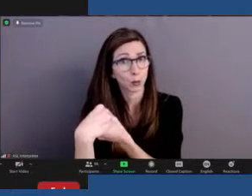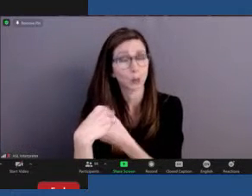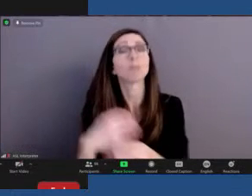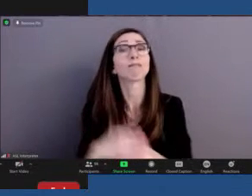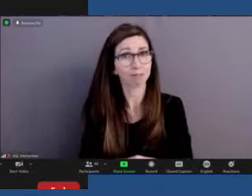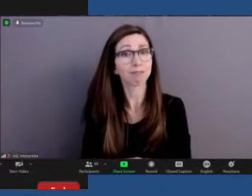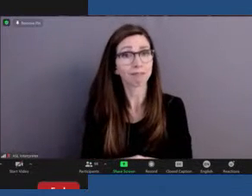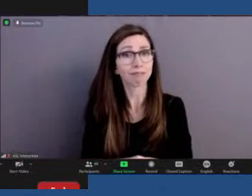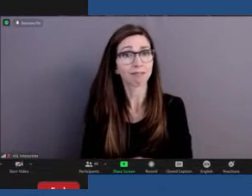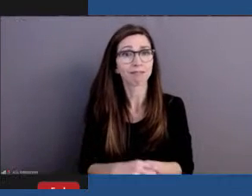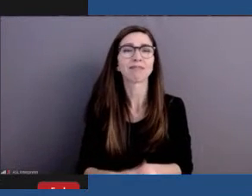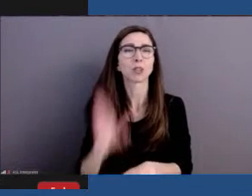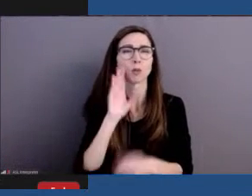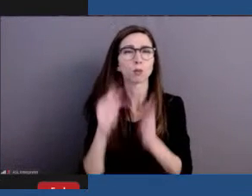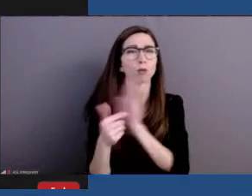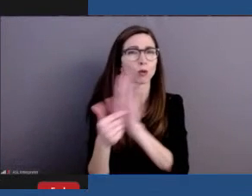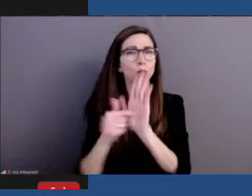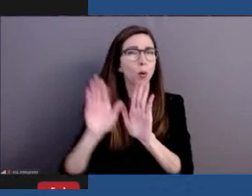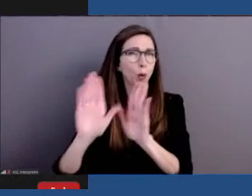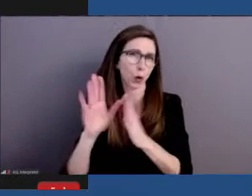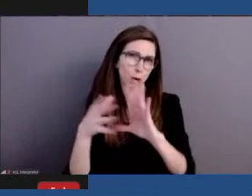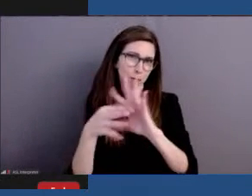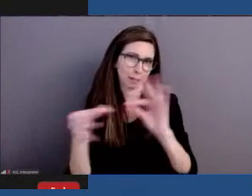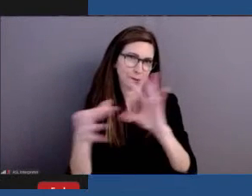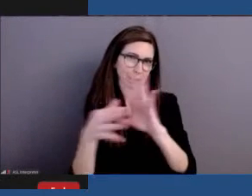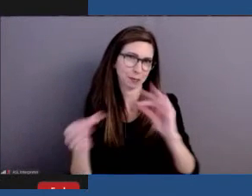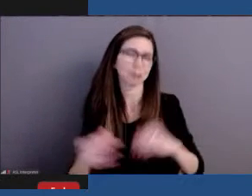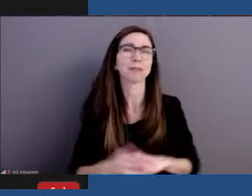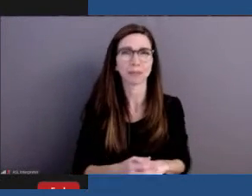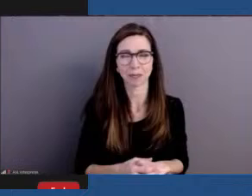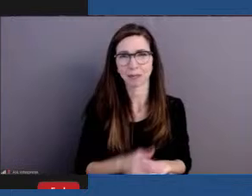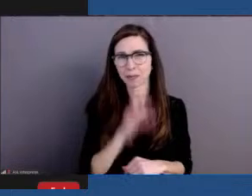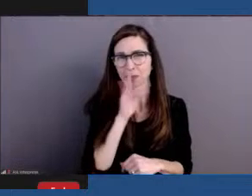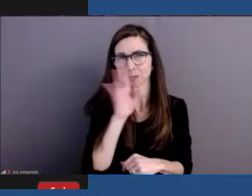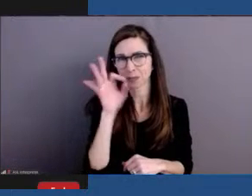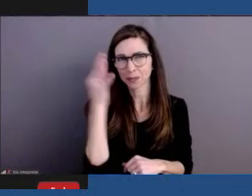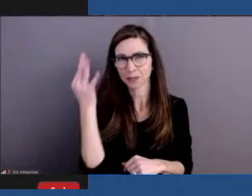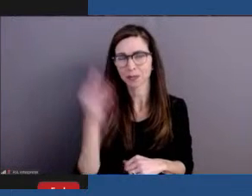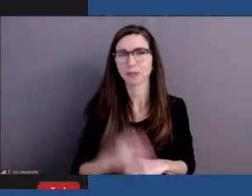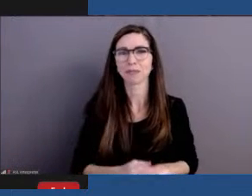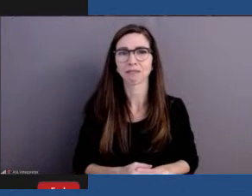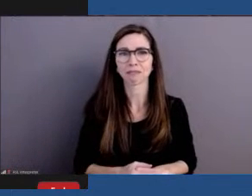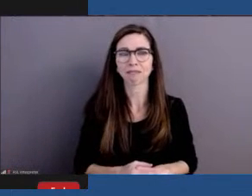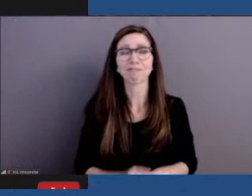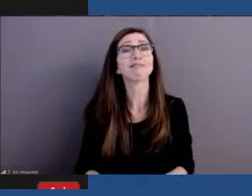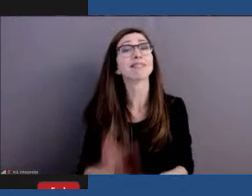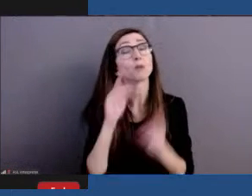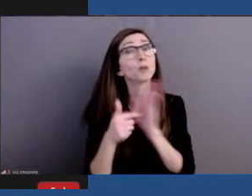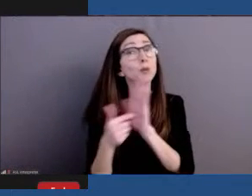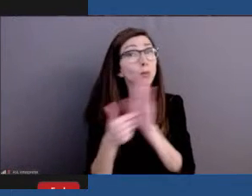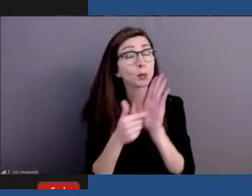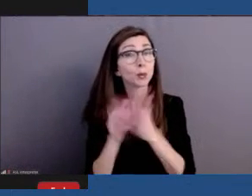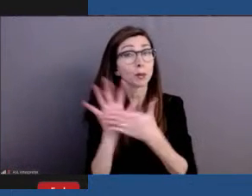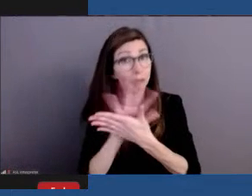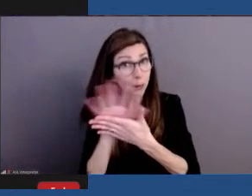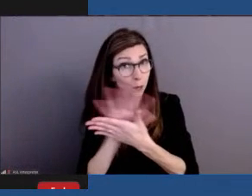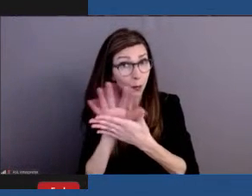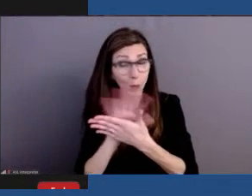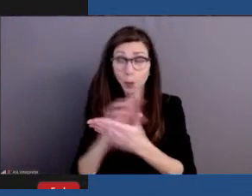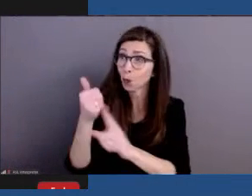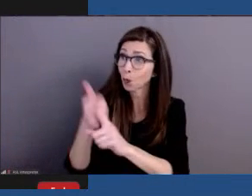maintenant présenter un message vidéo de l'Honorable Carla Qualtrough, ministre de l'Emploi, du Développement